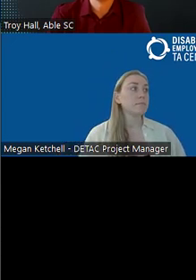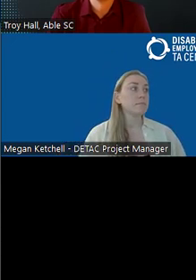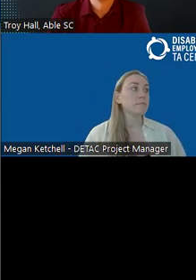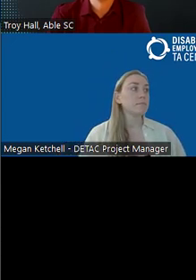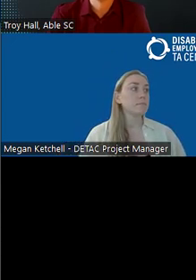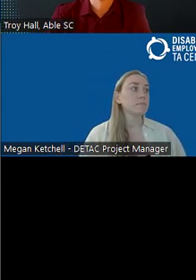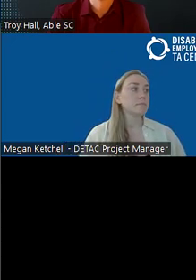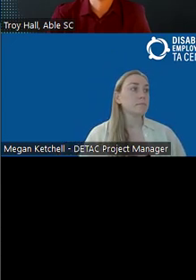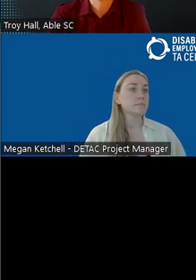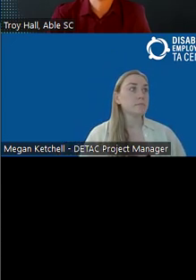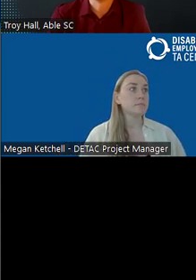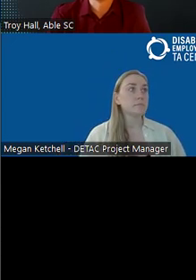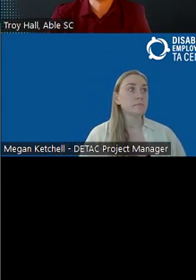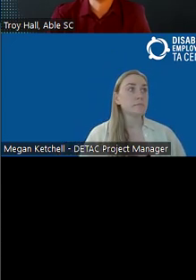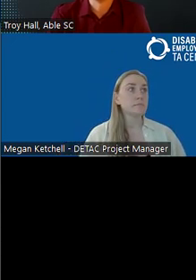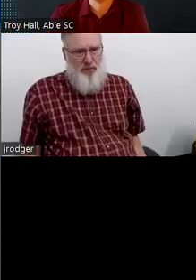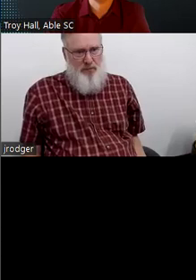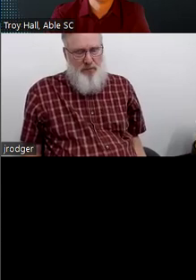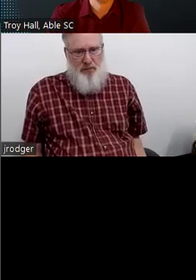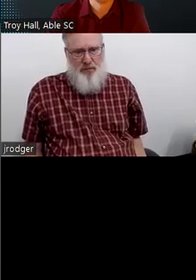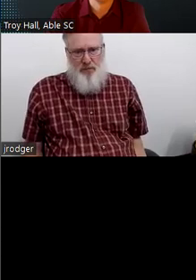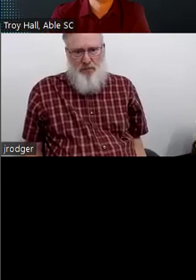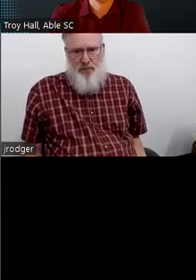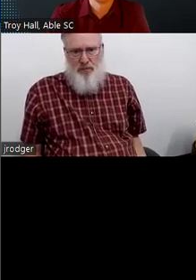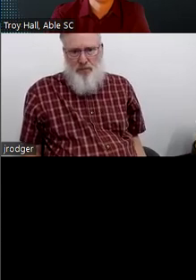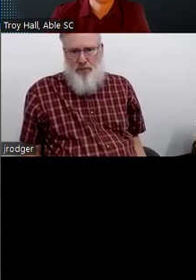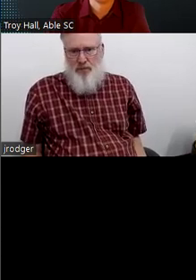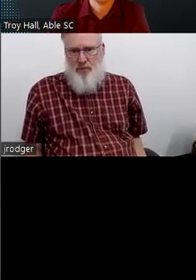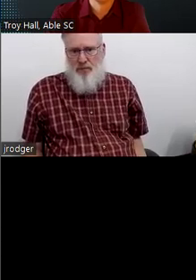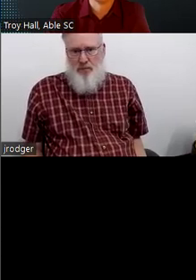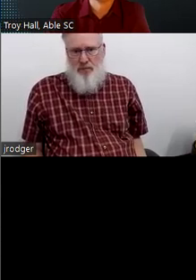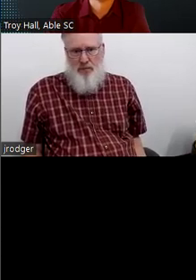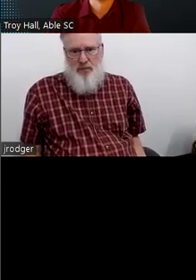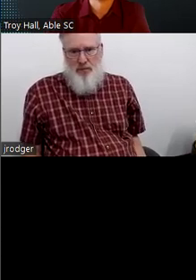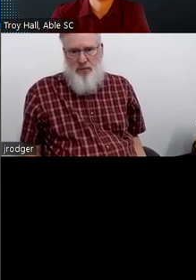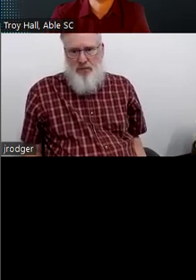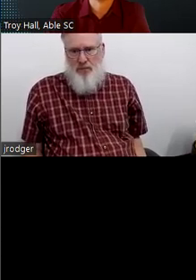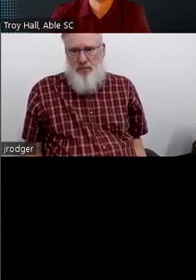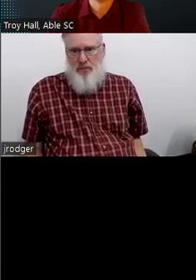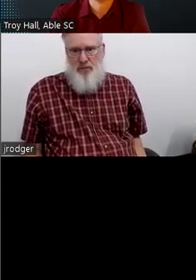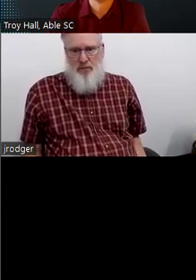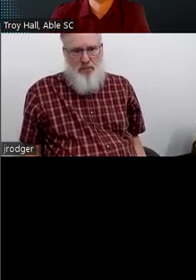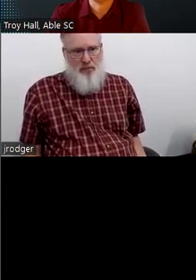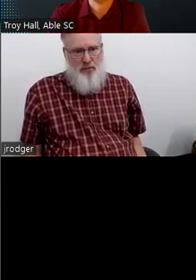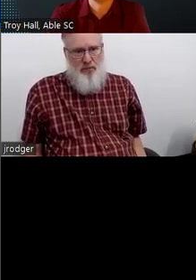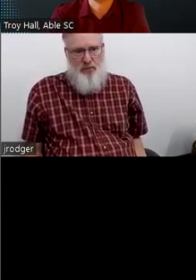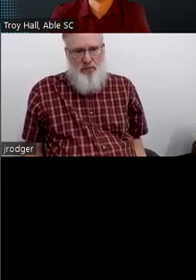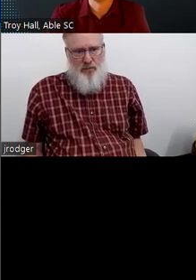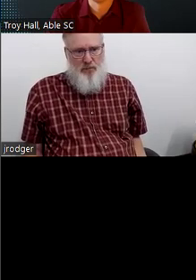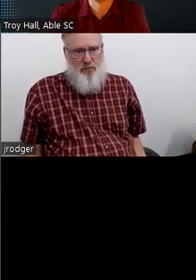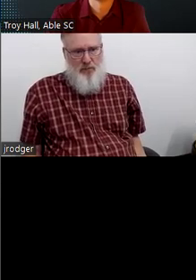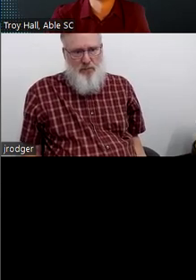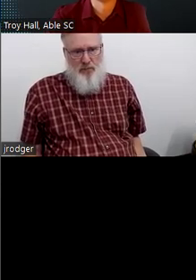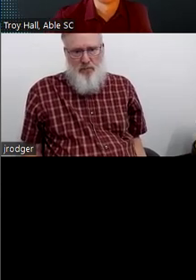right? I specifically like to use these words in this definition because sometimes when we are